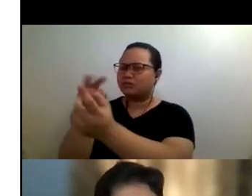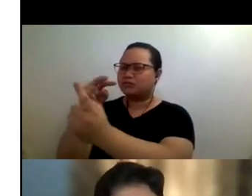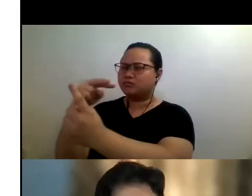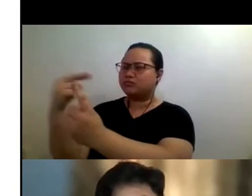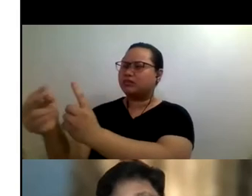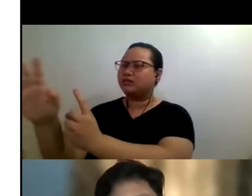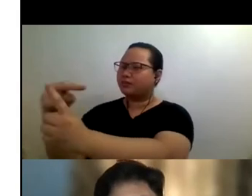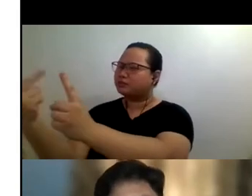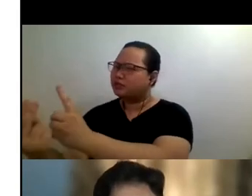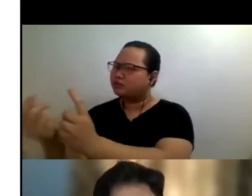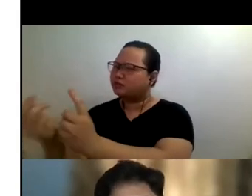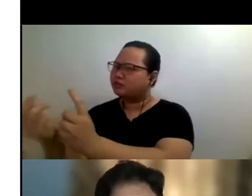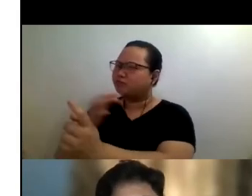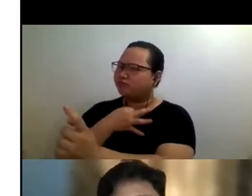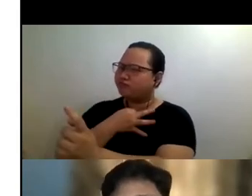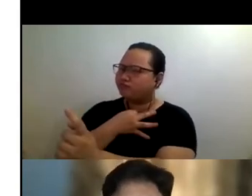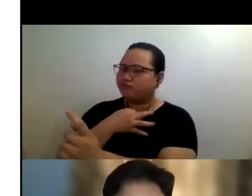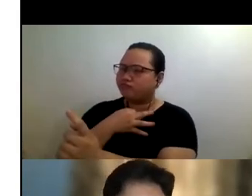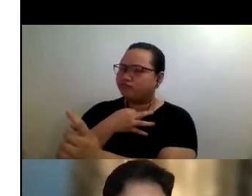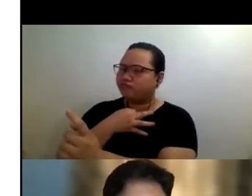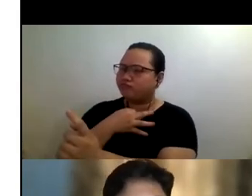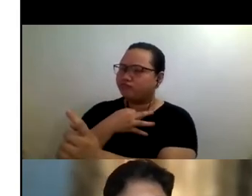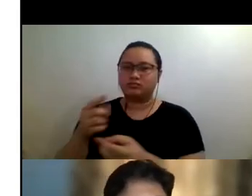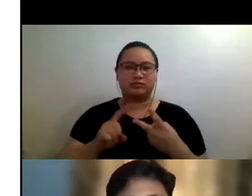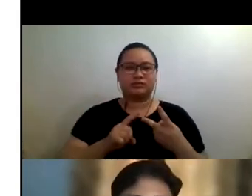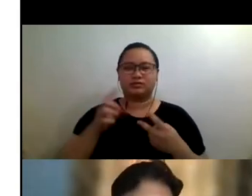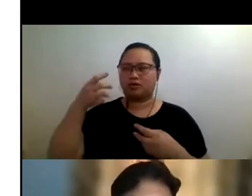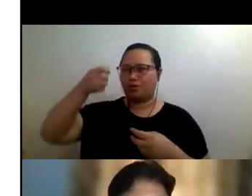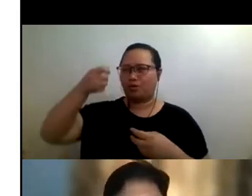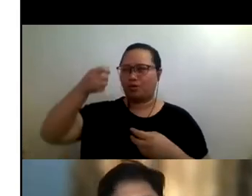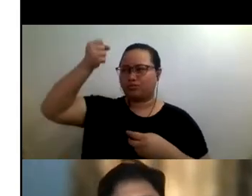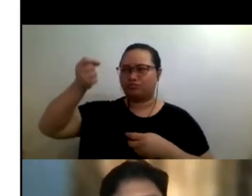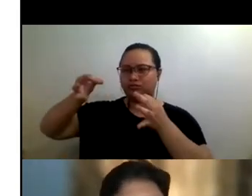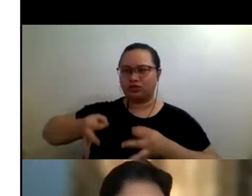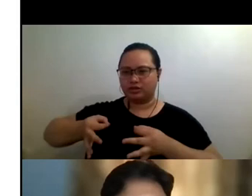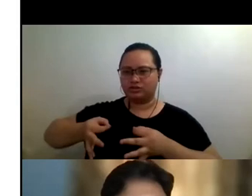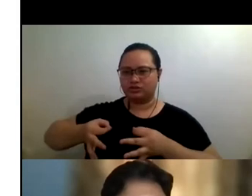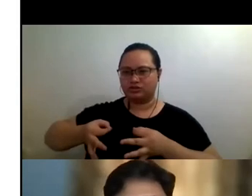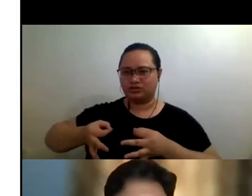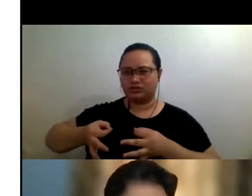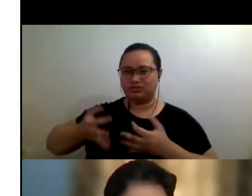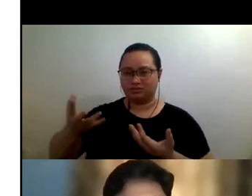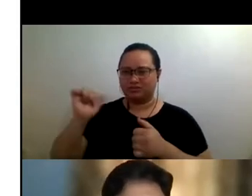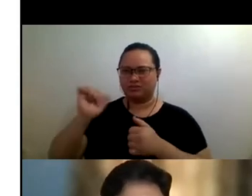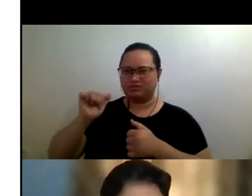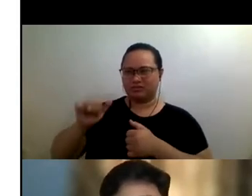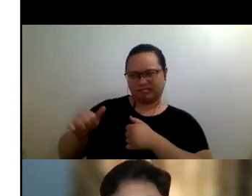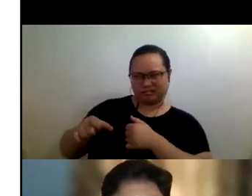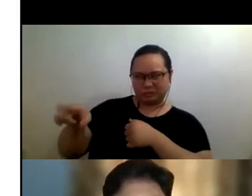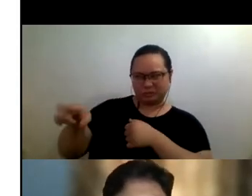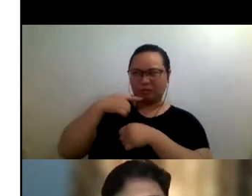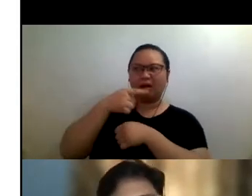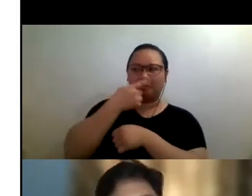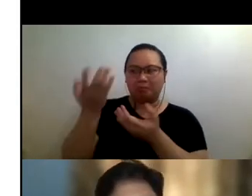Second is withholding judgment, appreciating them as human beings. So I think si Teach kanina mentioned about withholding judgment and listen